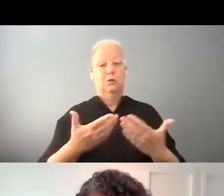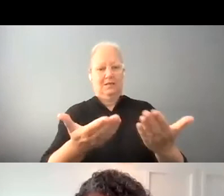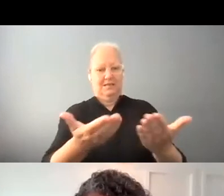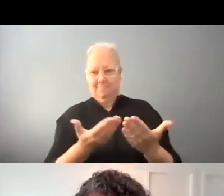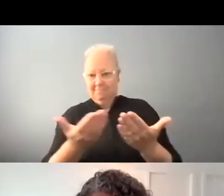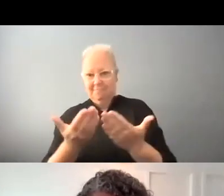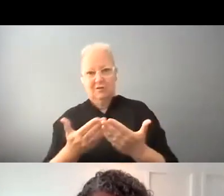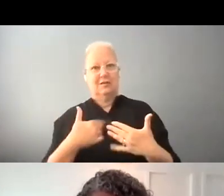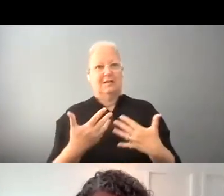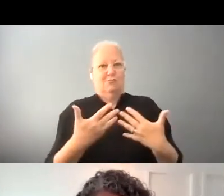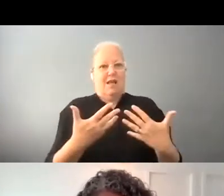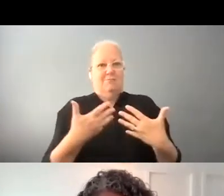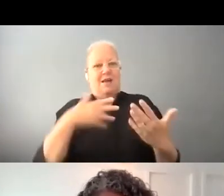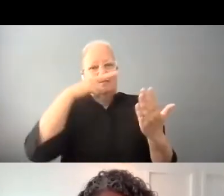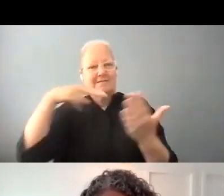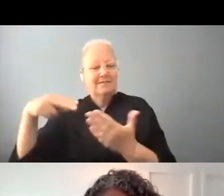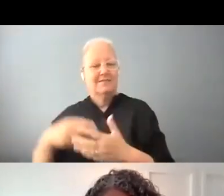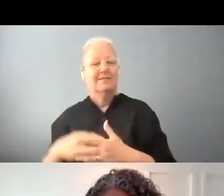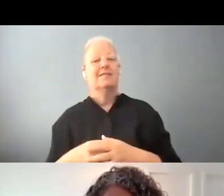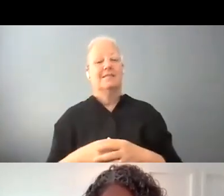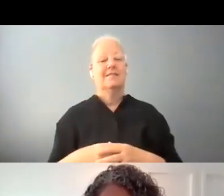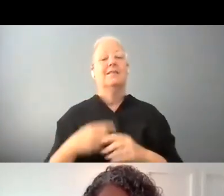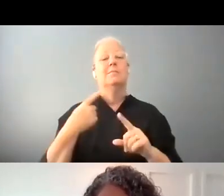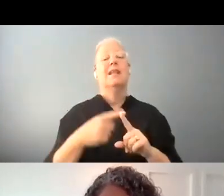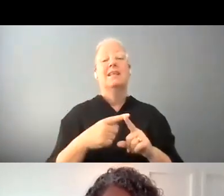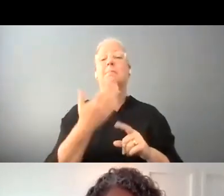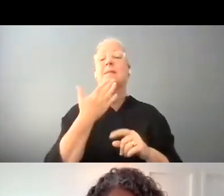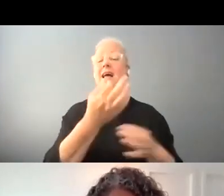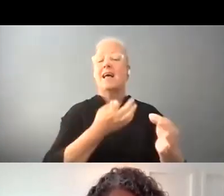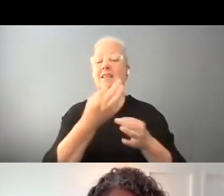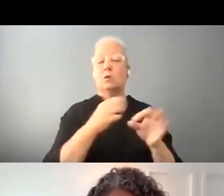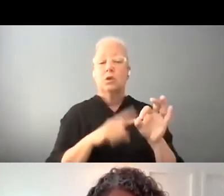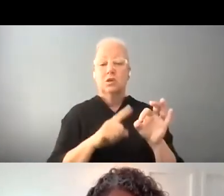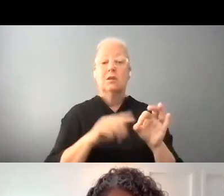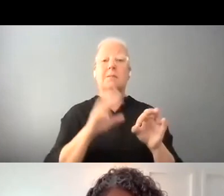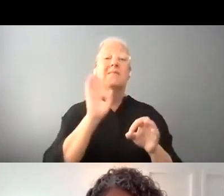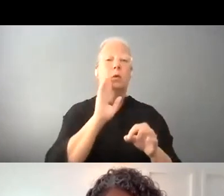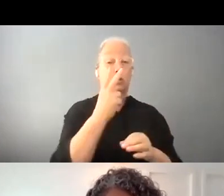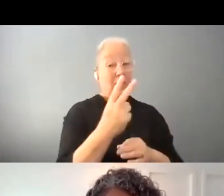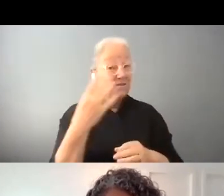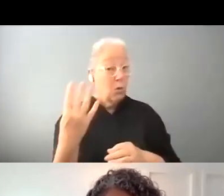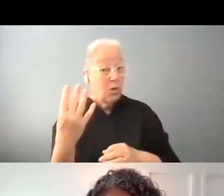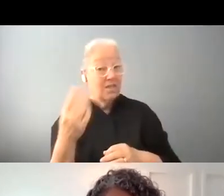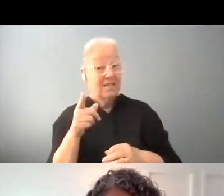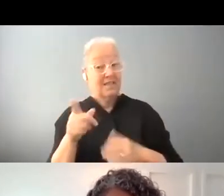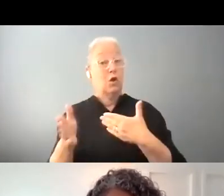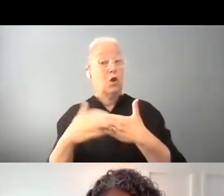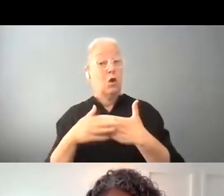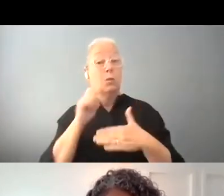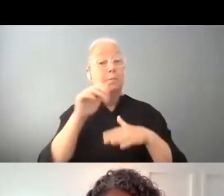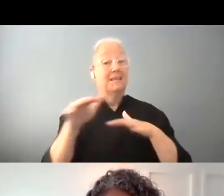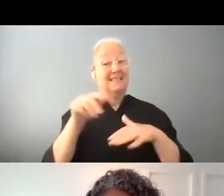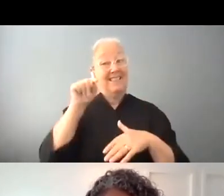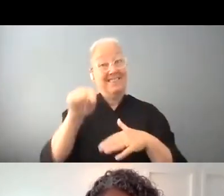Great. Me too. I will just add to what Lawani said. Please ask questions before February 24th, though, the closing date, because we will be busy on that date.